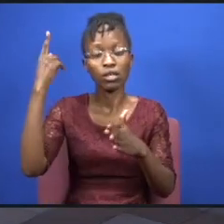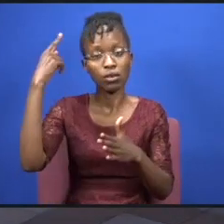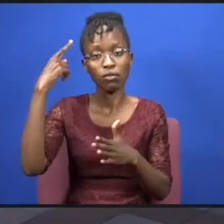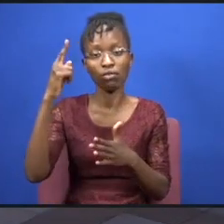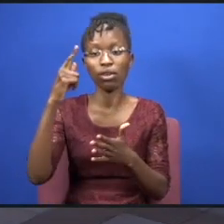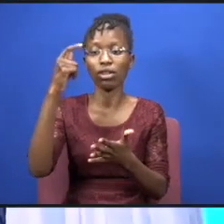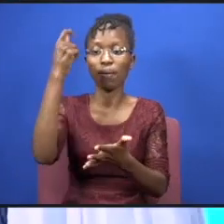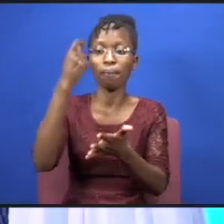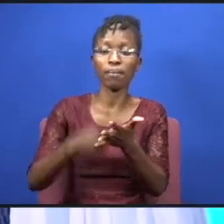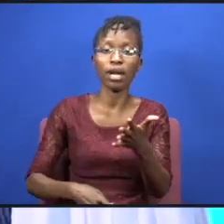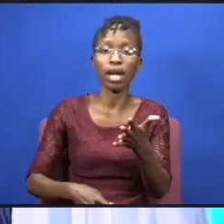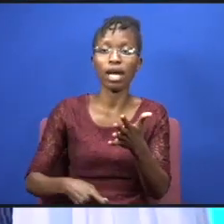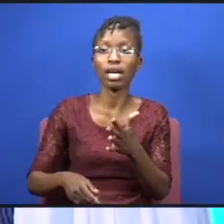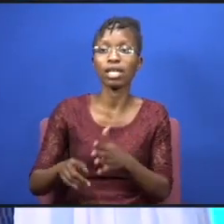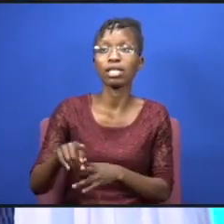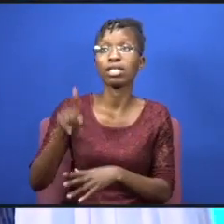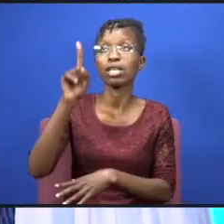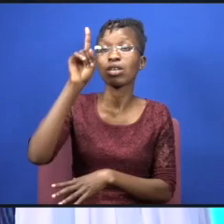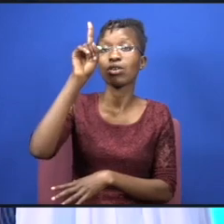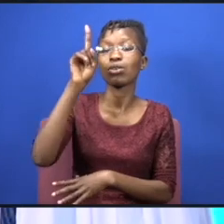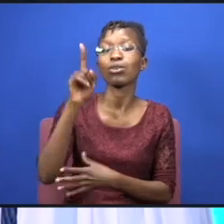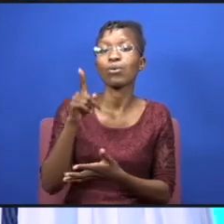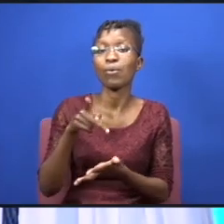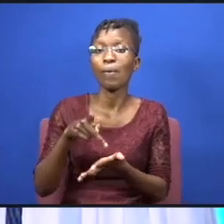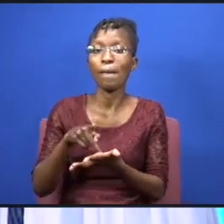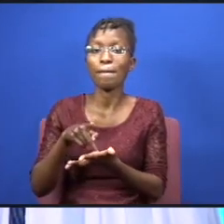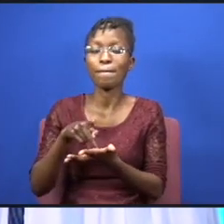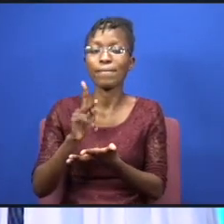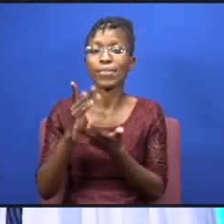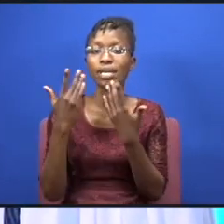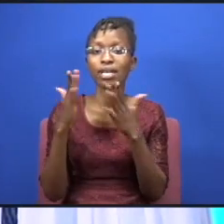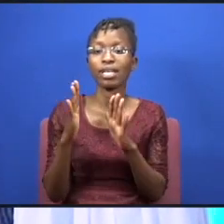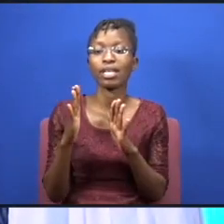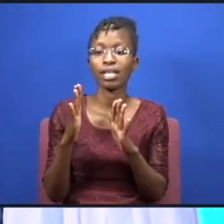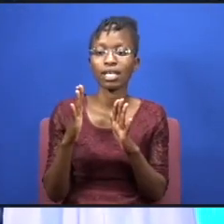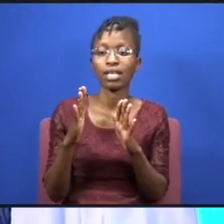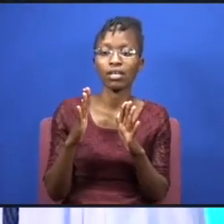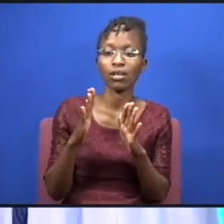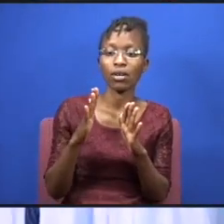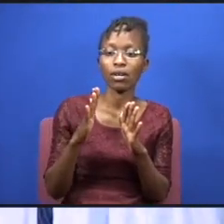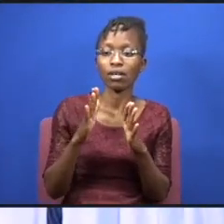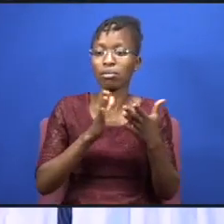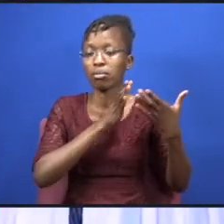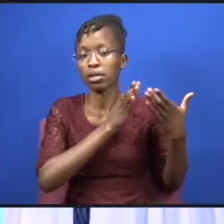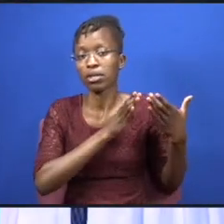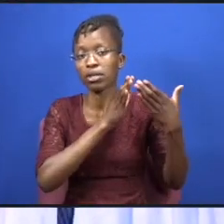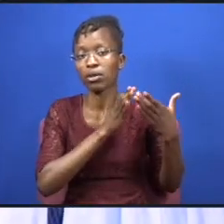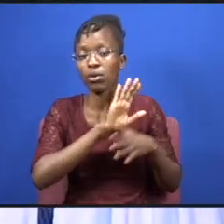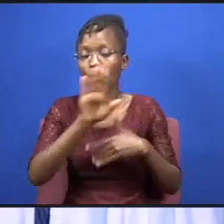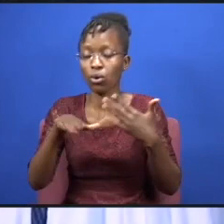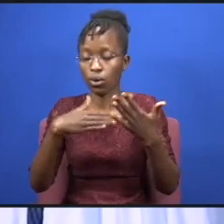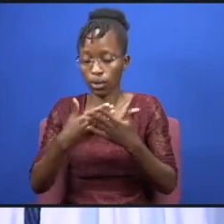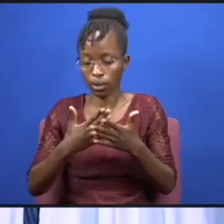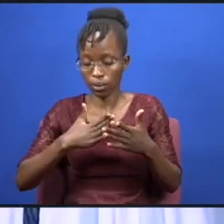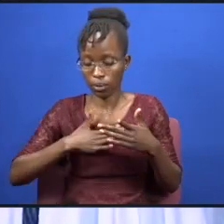Thank you for the price you paid, bearing all